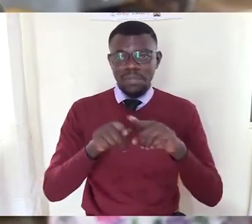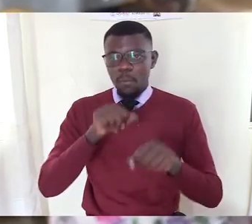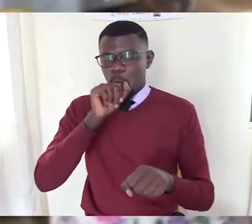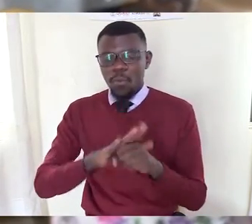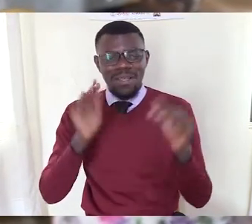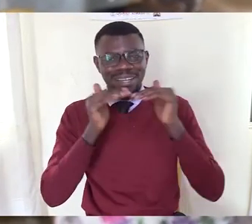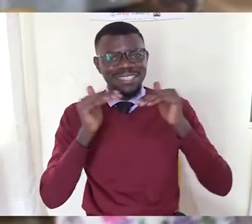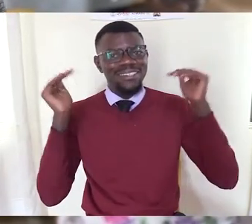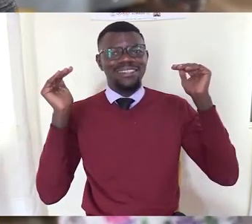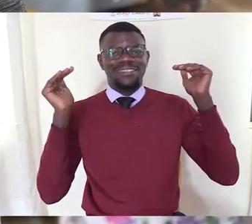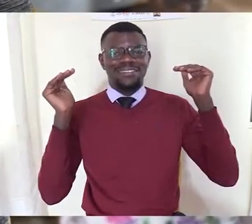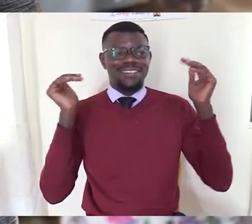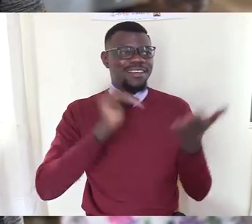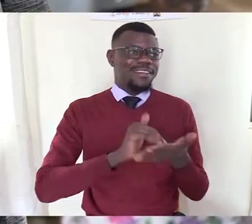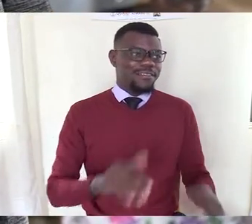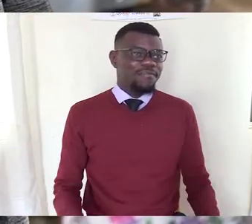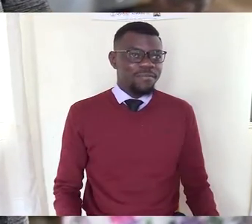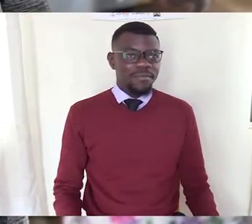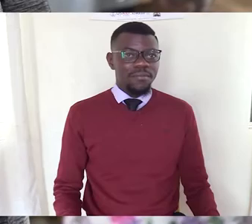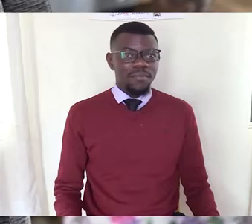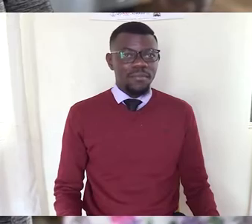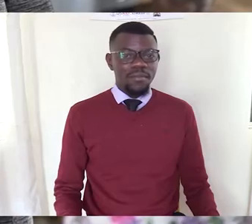to smile again.